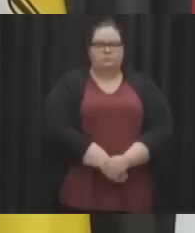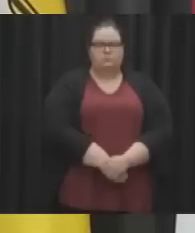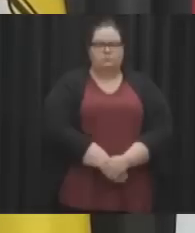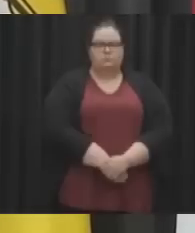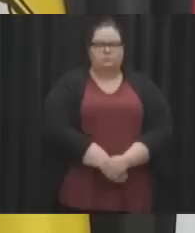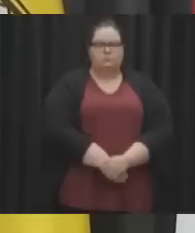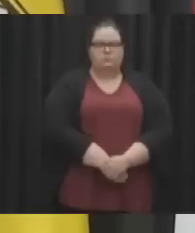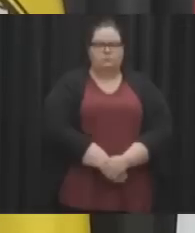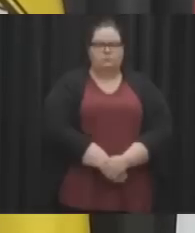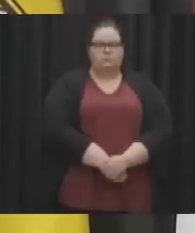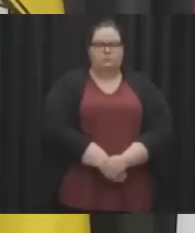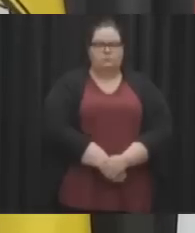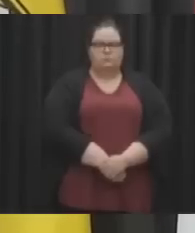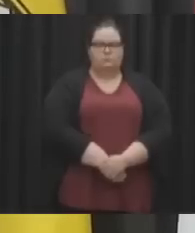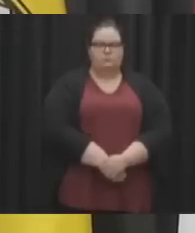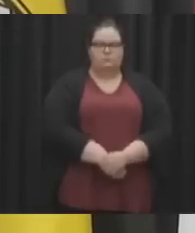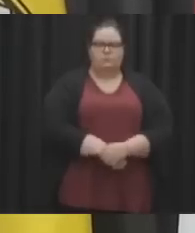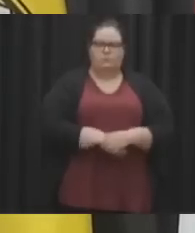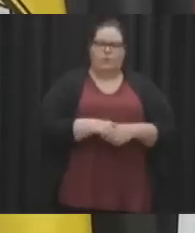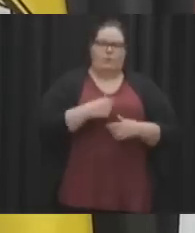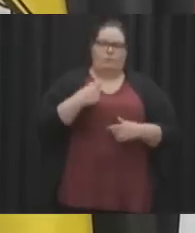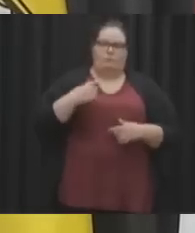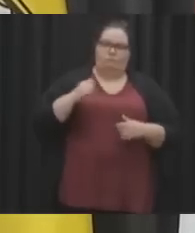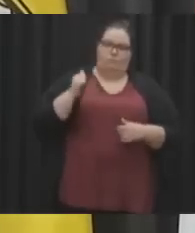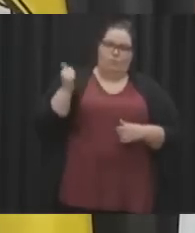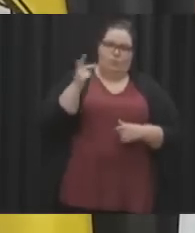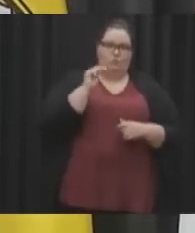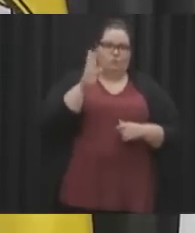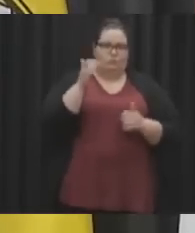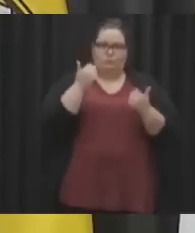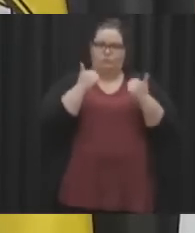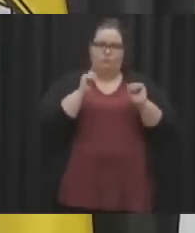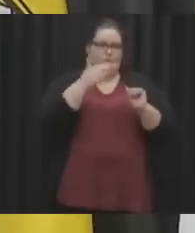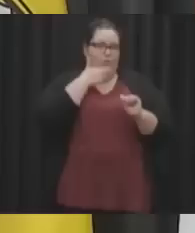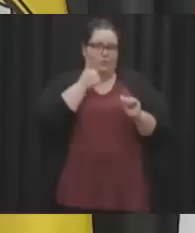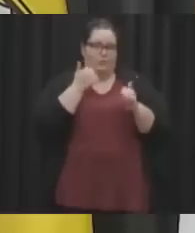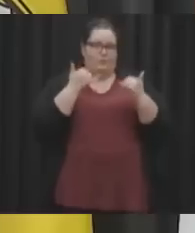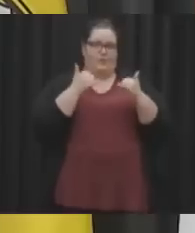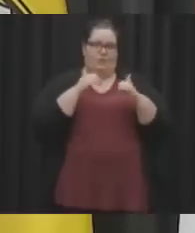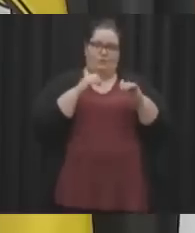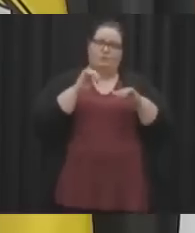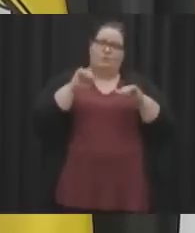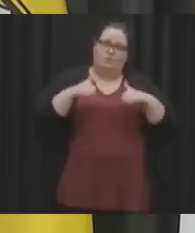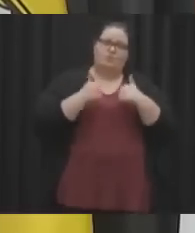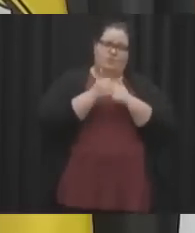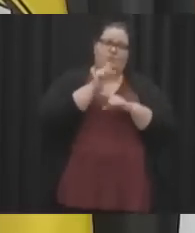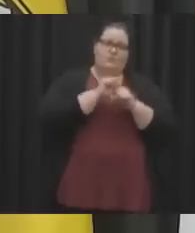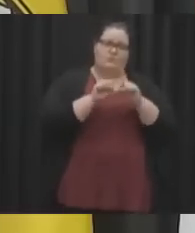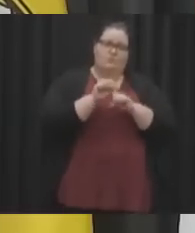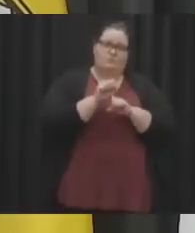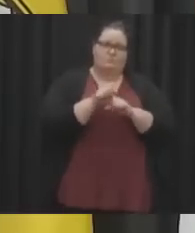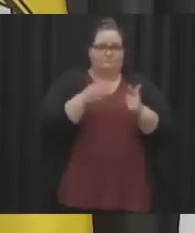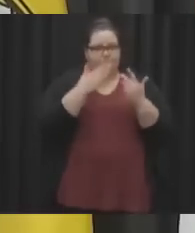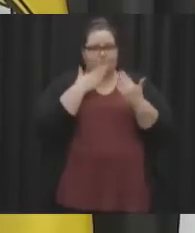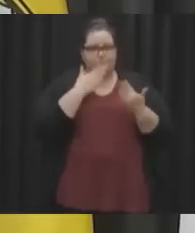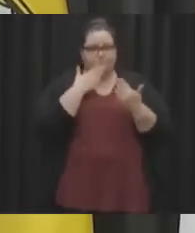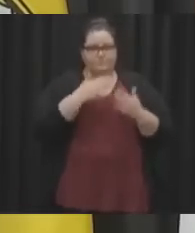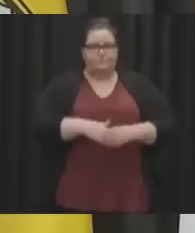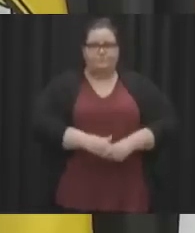Good afternoon, everyone. Bon après-midi. Bienvenue. I see Dr. Russell. Bruce, thanks for the introductions today.